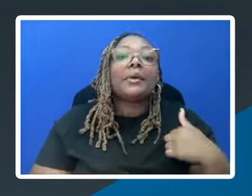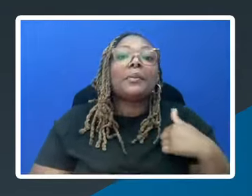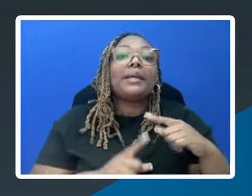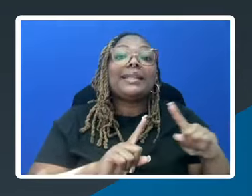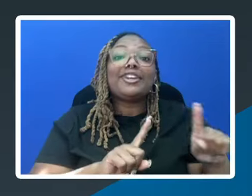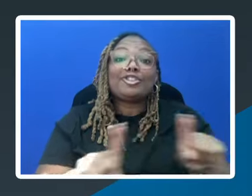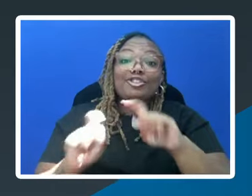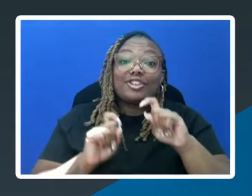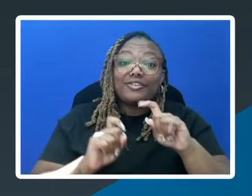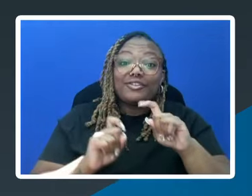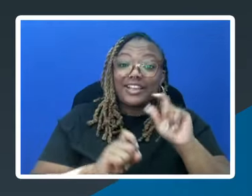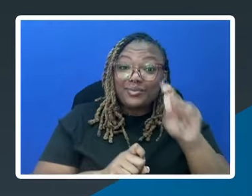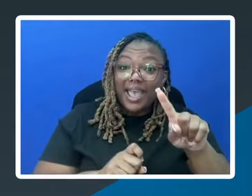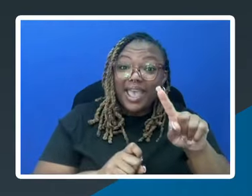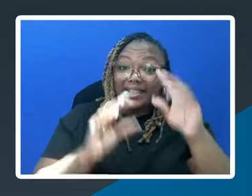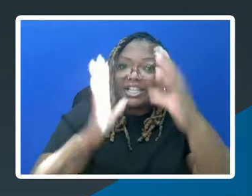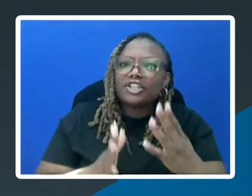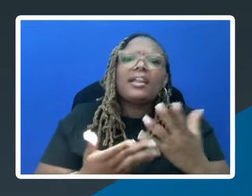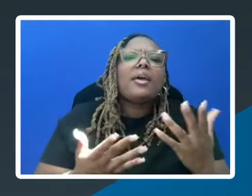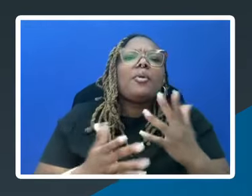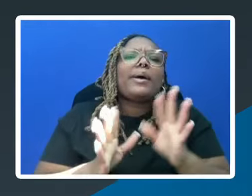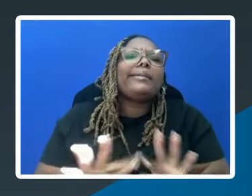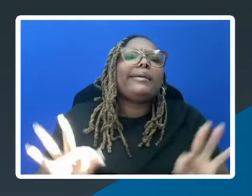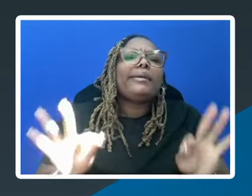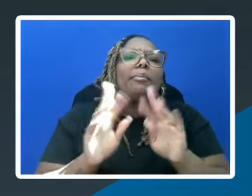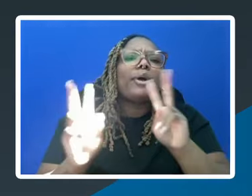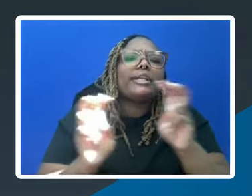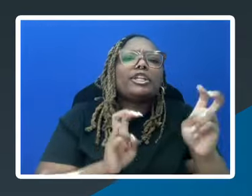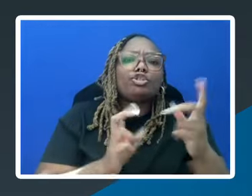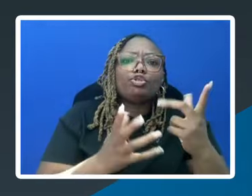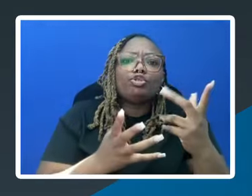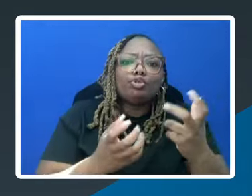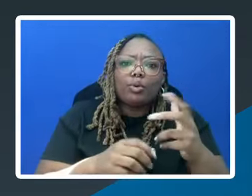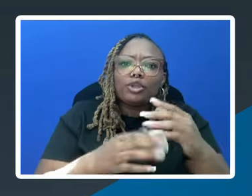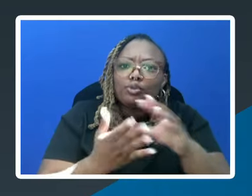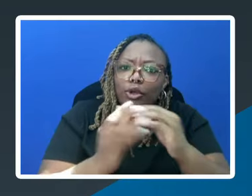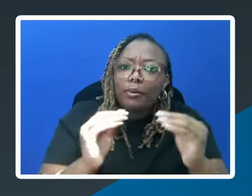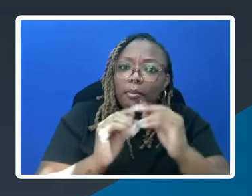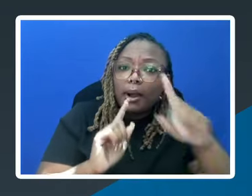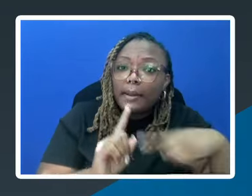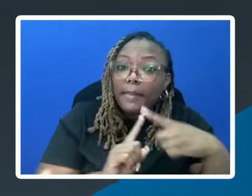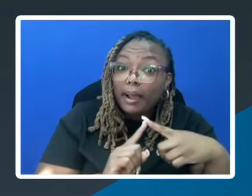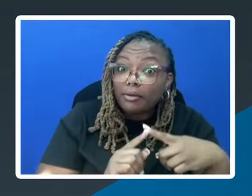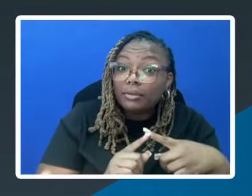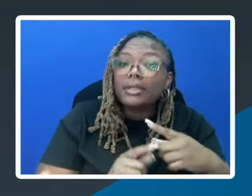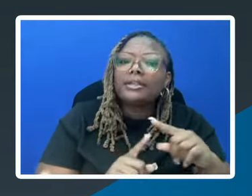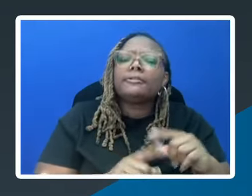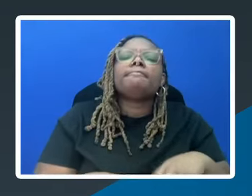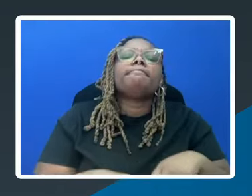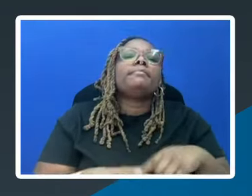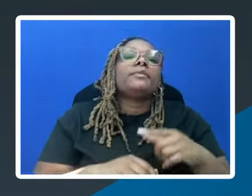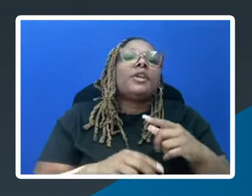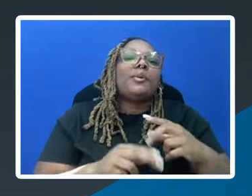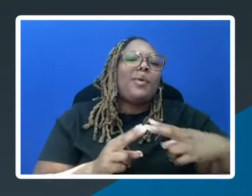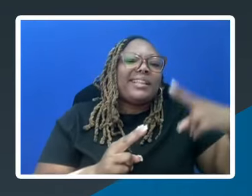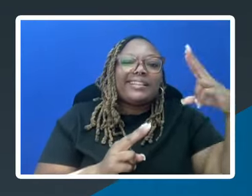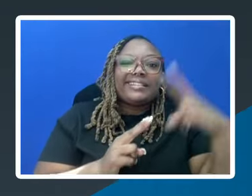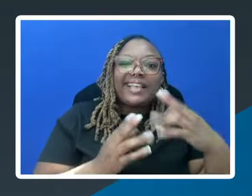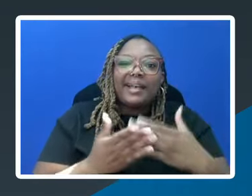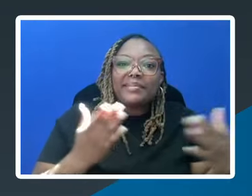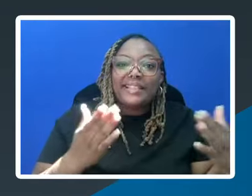educators, what are the key issues that you really want to learn more about? And one of the top primary things that came up